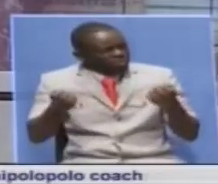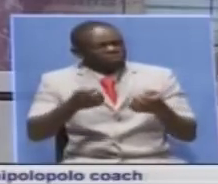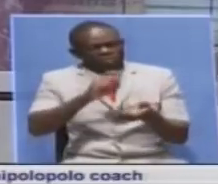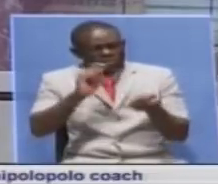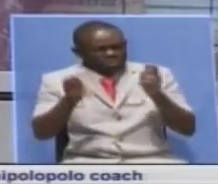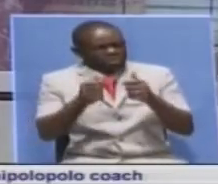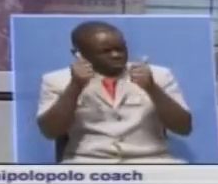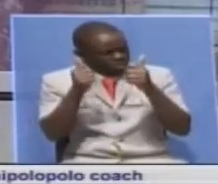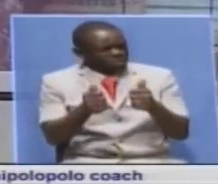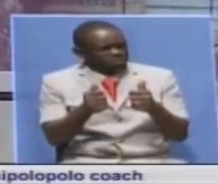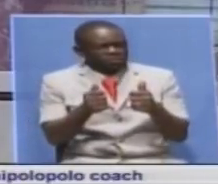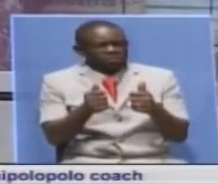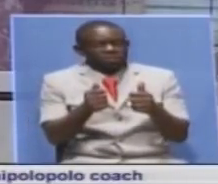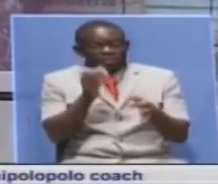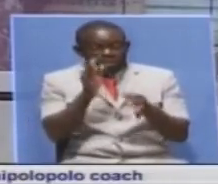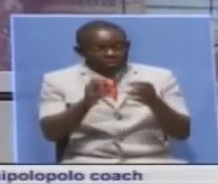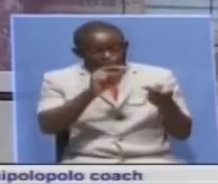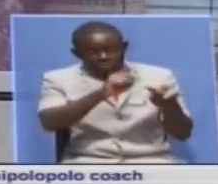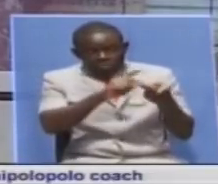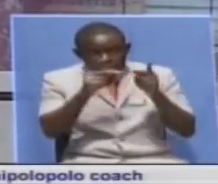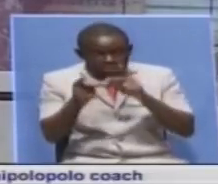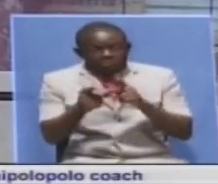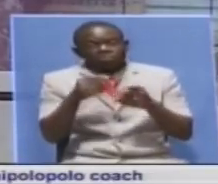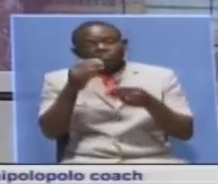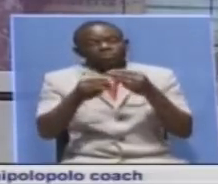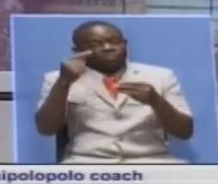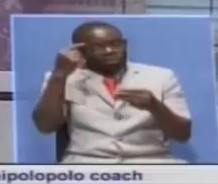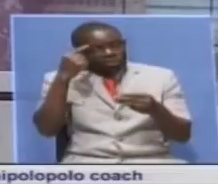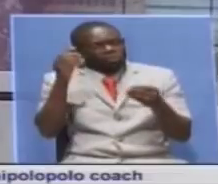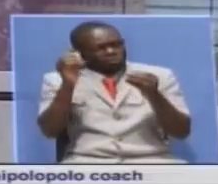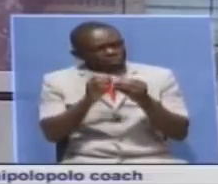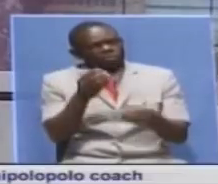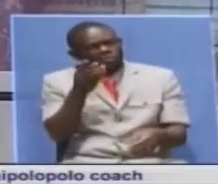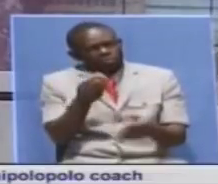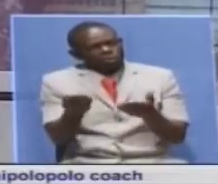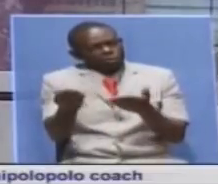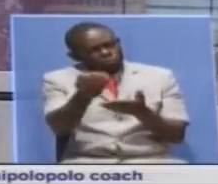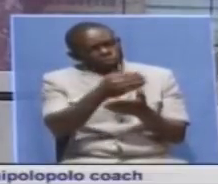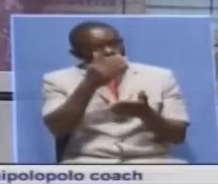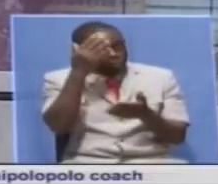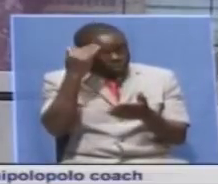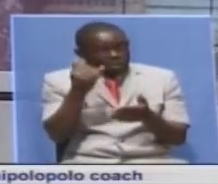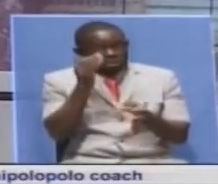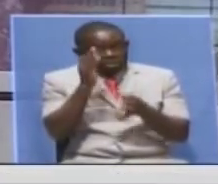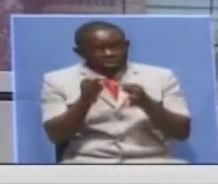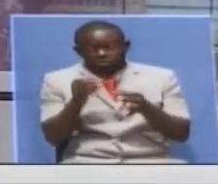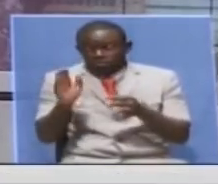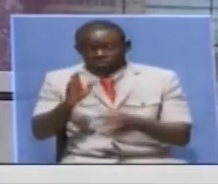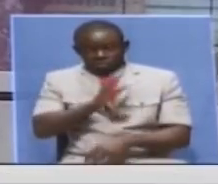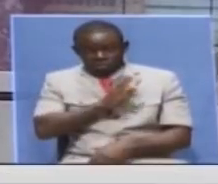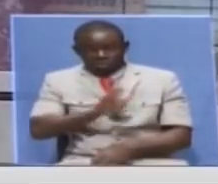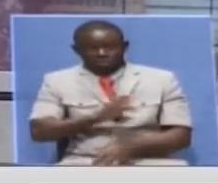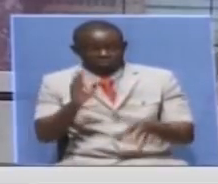the partnership will assure government of continuous revenue as the profits made will be shared equally.